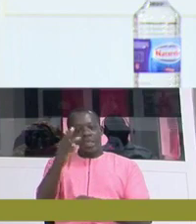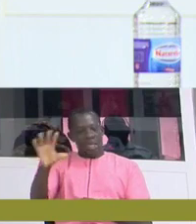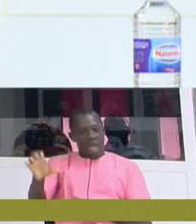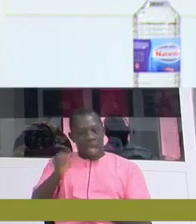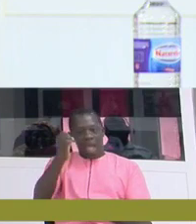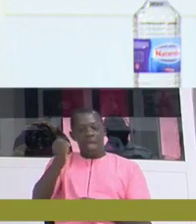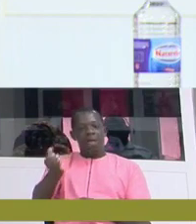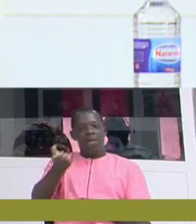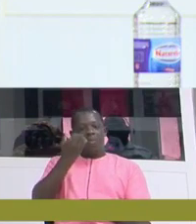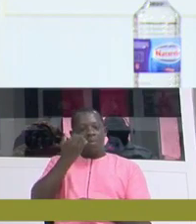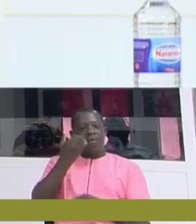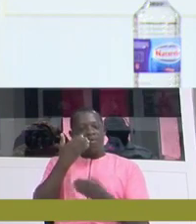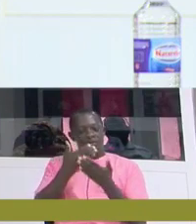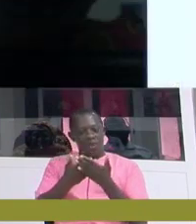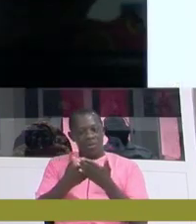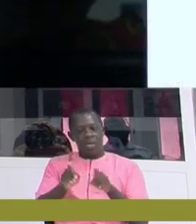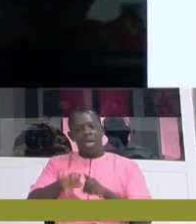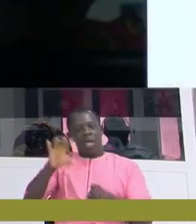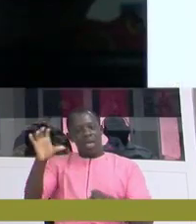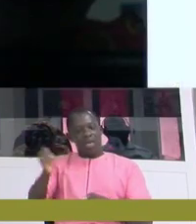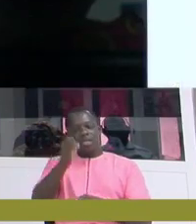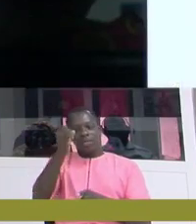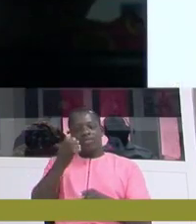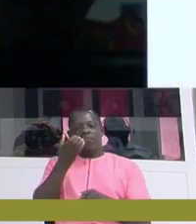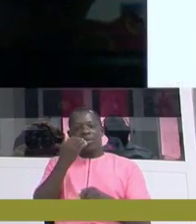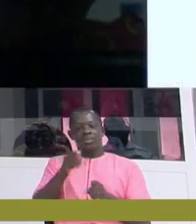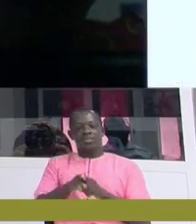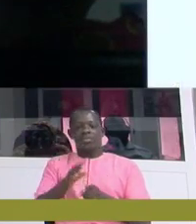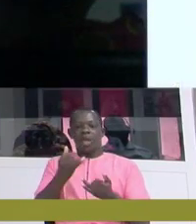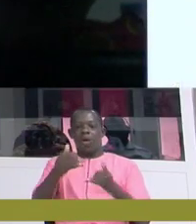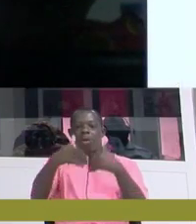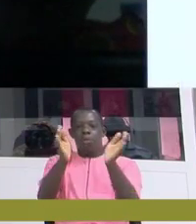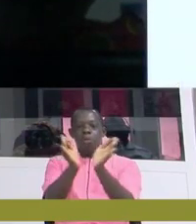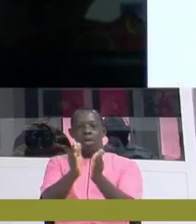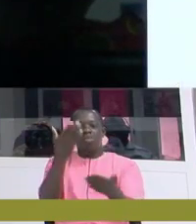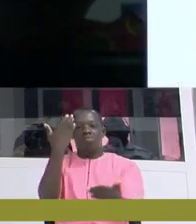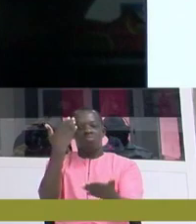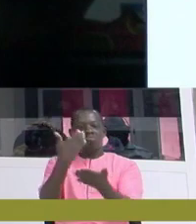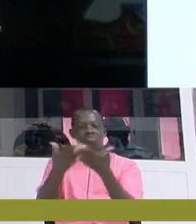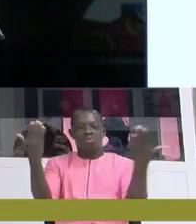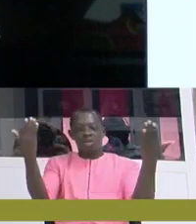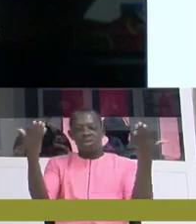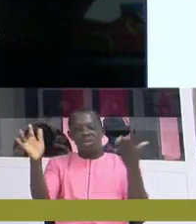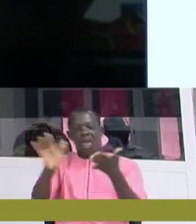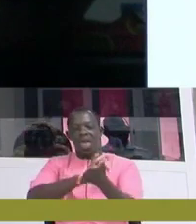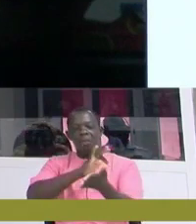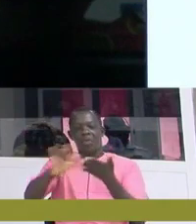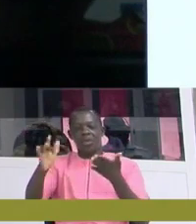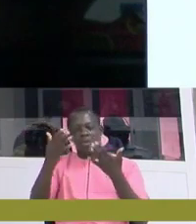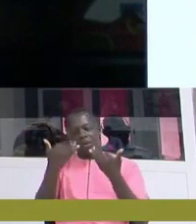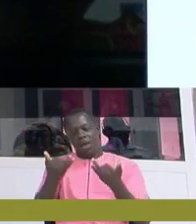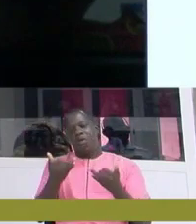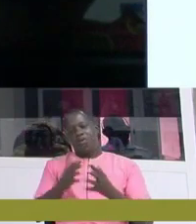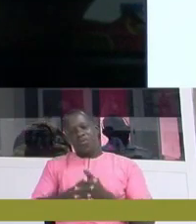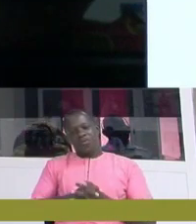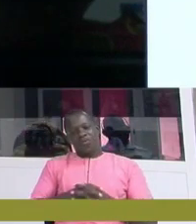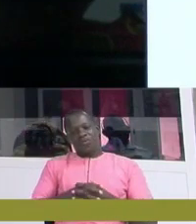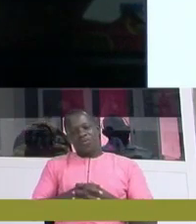3 handfuls. After I took them and ate, I took and ate. Ngabolo trende. Abandakon. It was finished from the bowl.